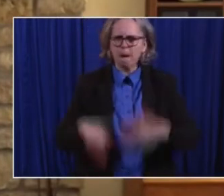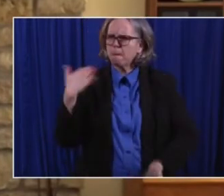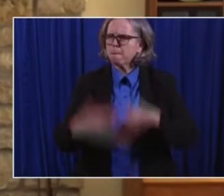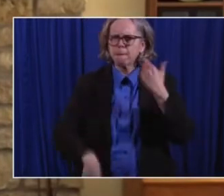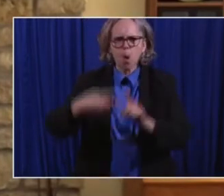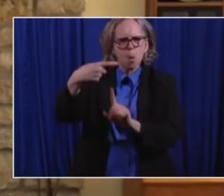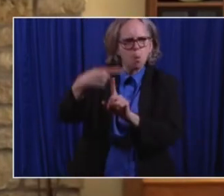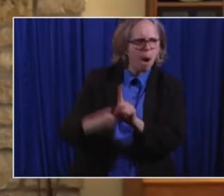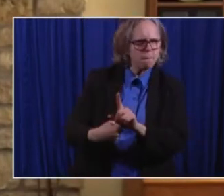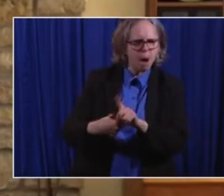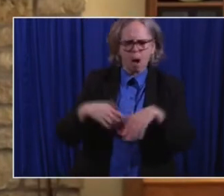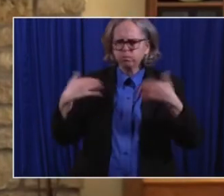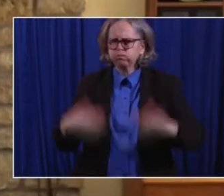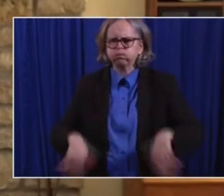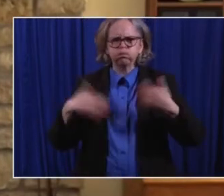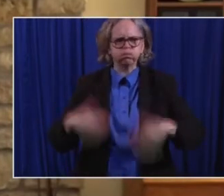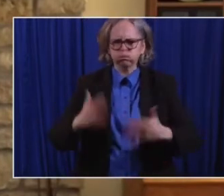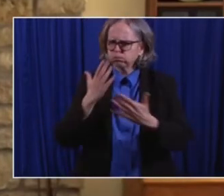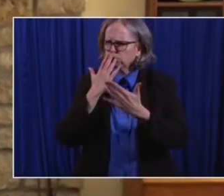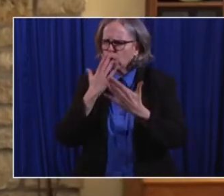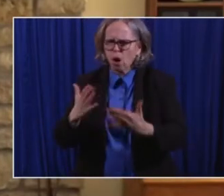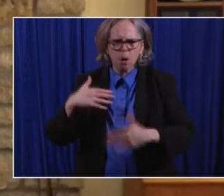who was involved in this.